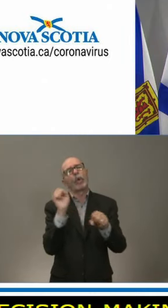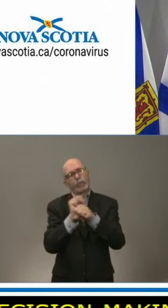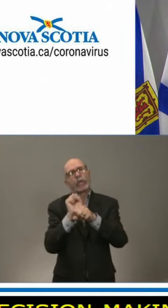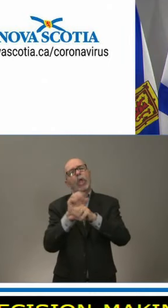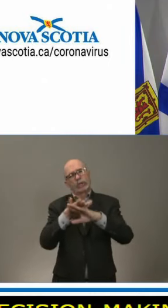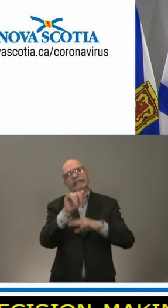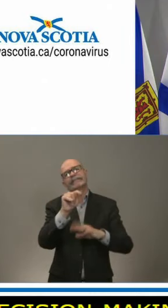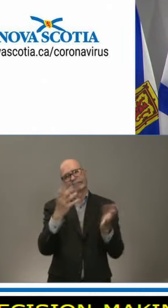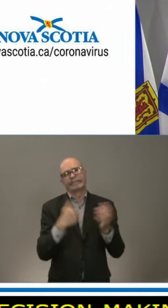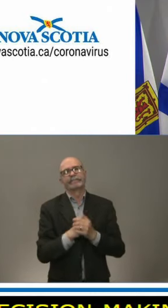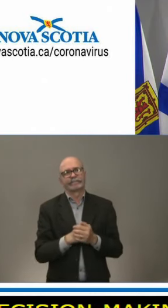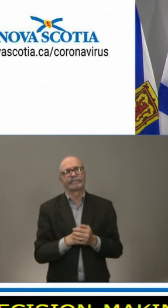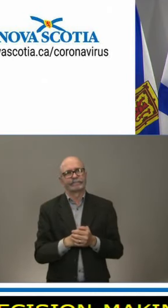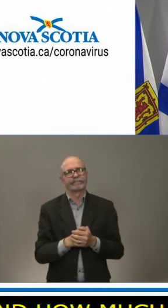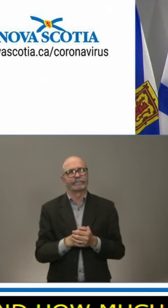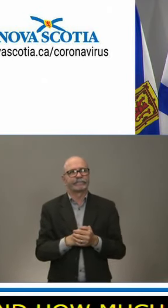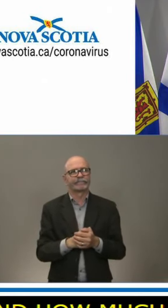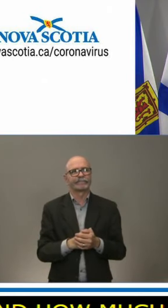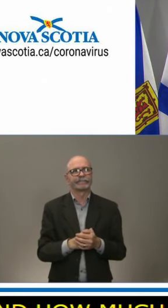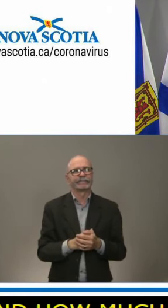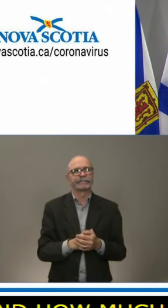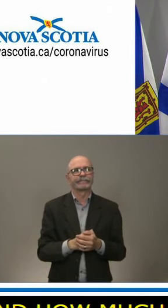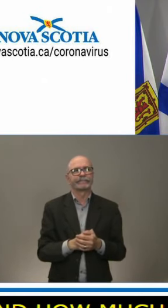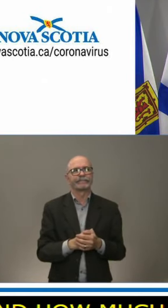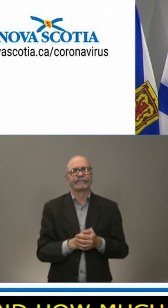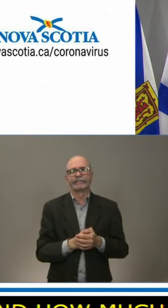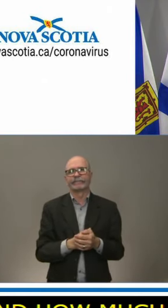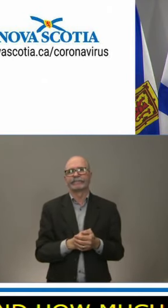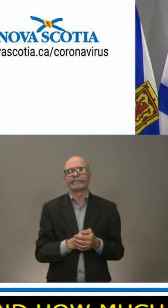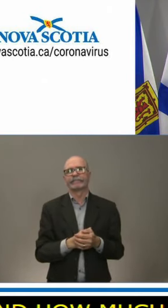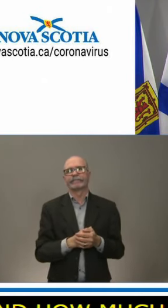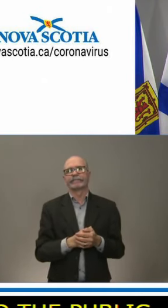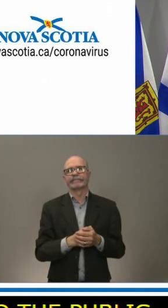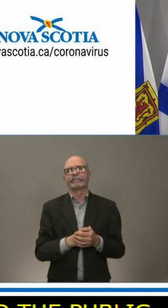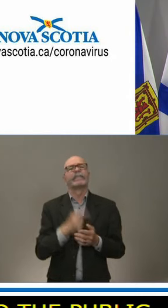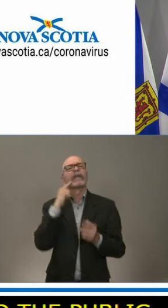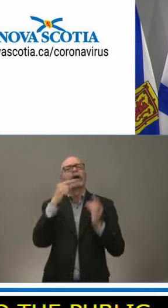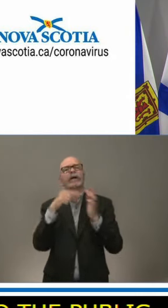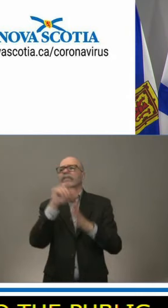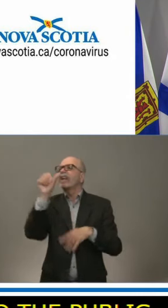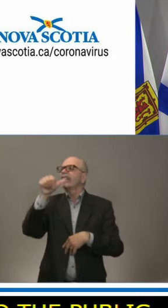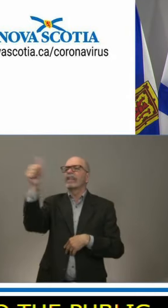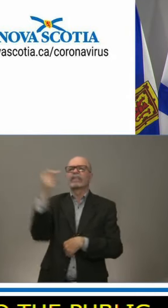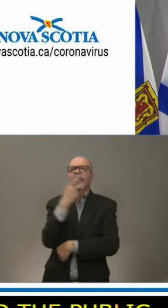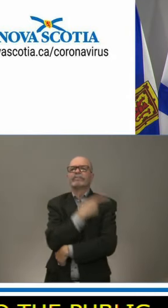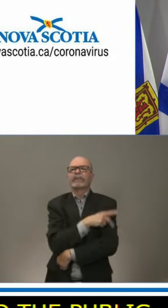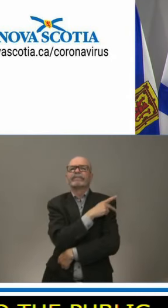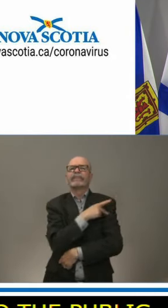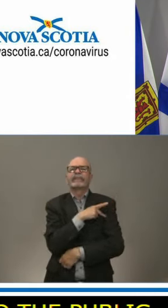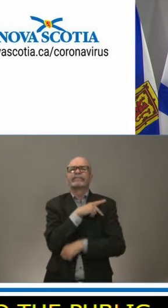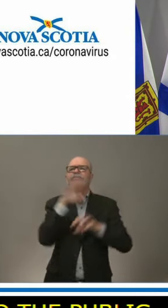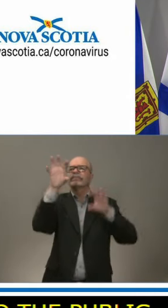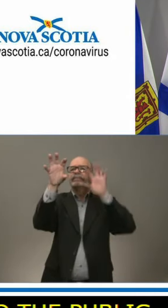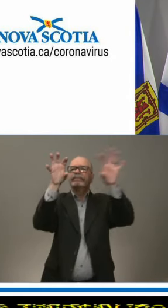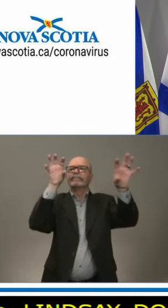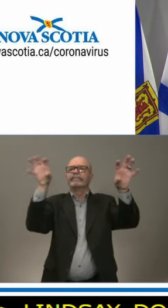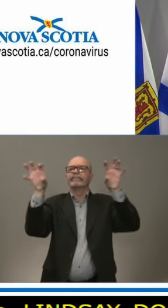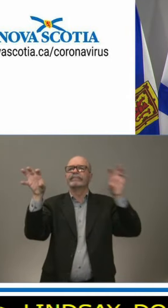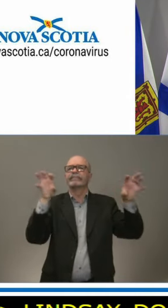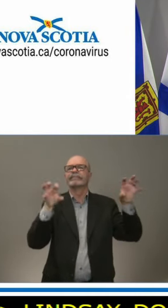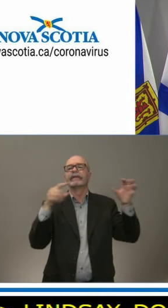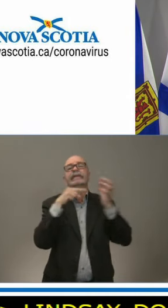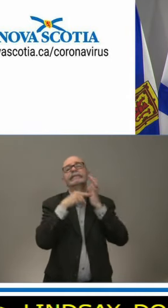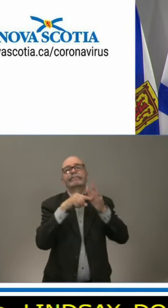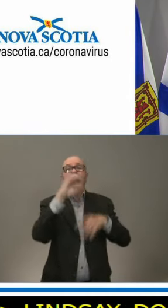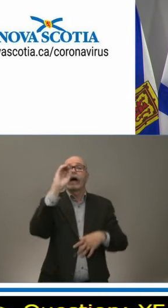follow-up? Yeah, every province is taking a different approach to disclosing information. Ontario has released